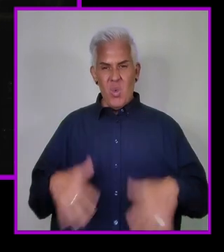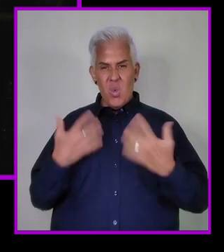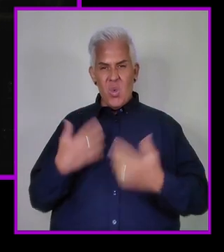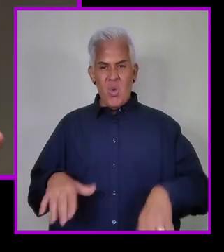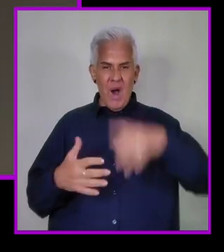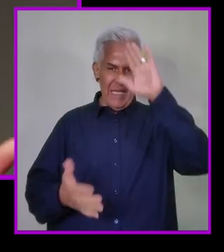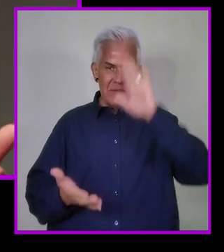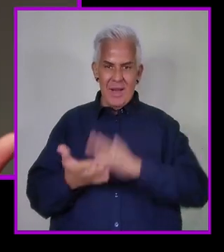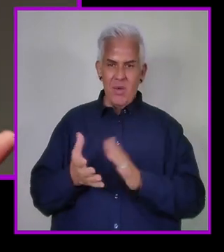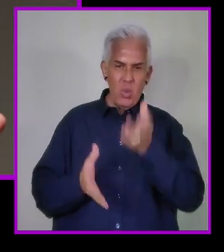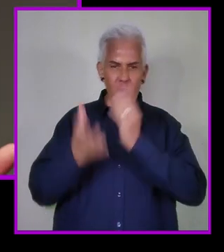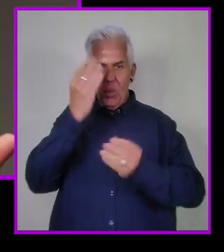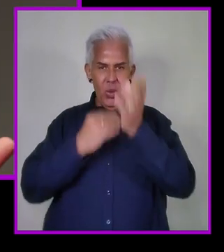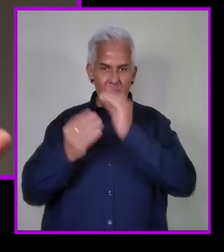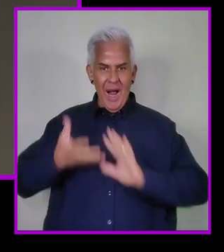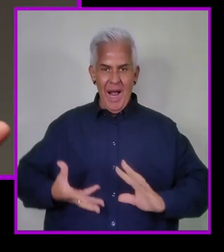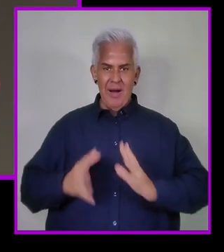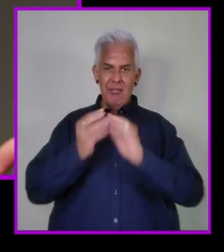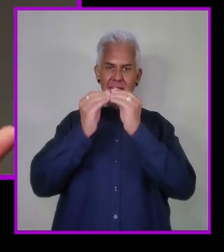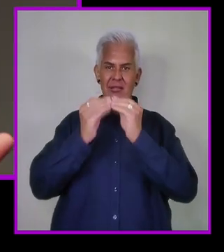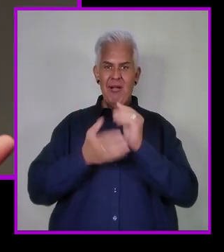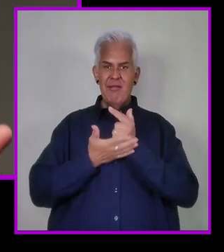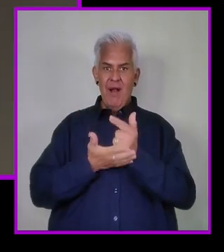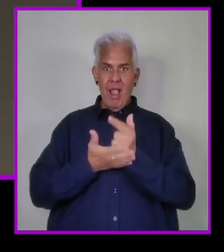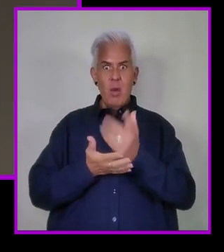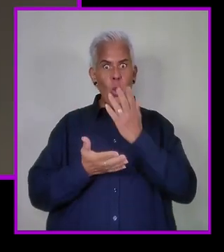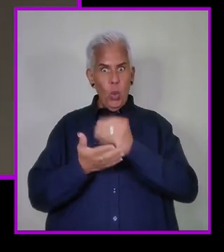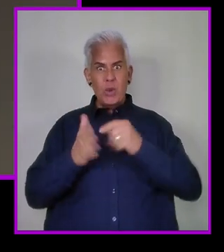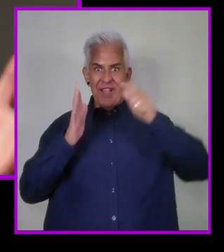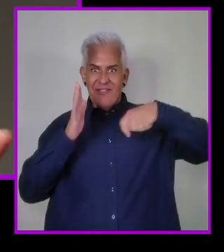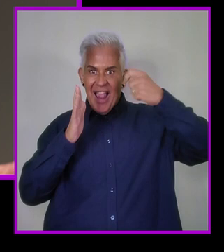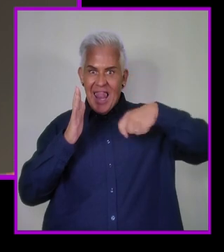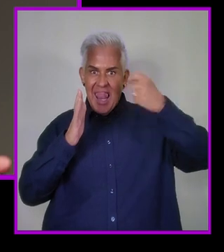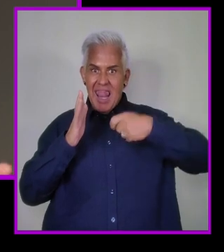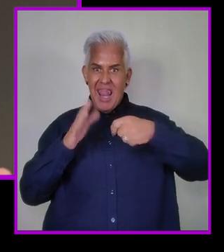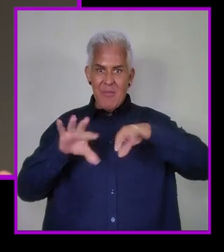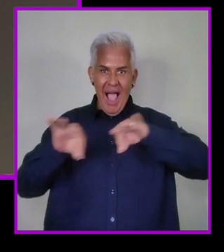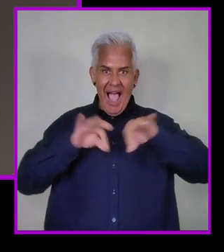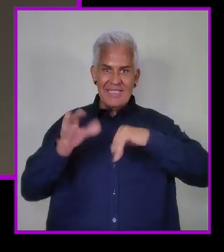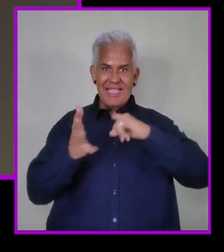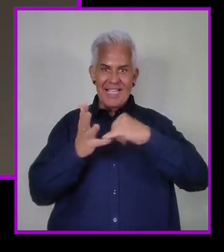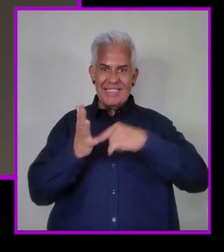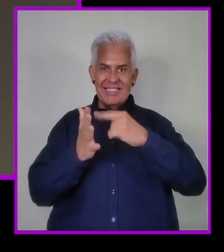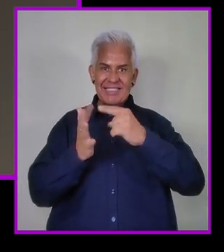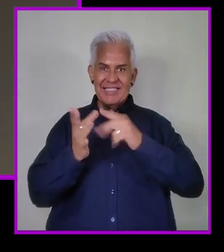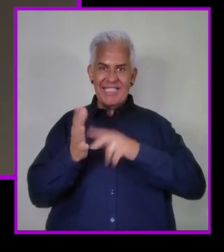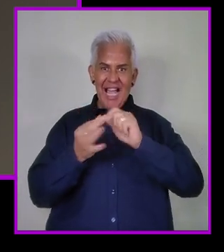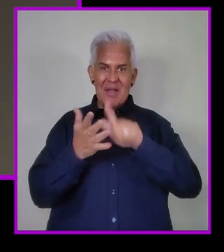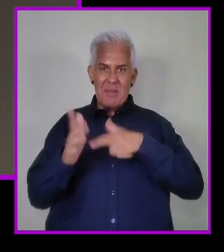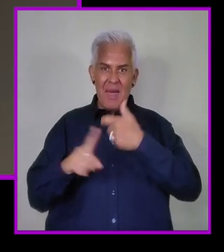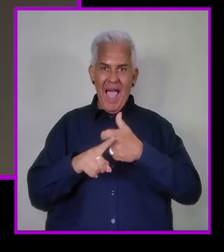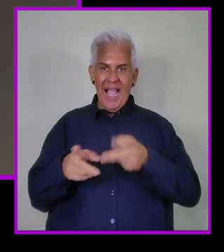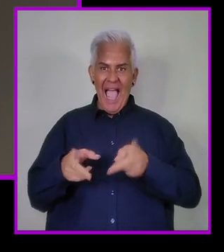experience to learn how to make a film. And it was shot on film, and it was edited on a Steinbeck editing machine. You know, it was